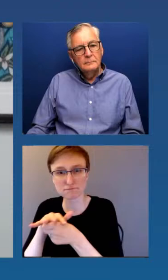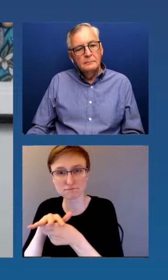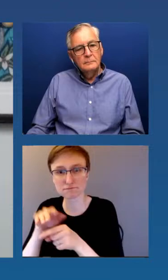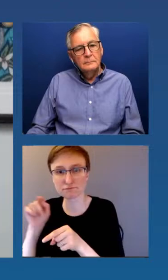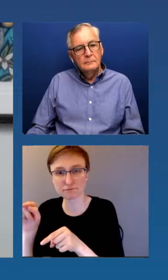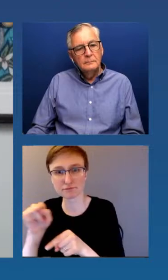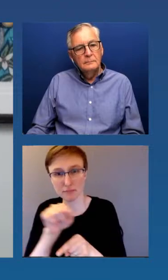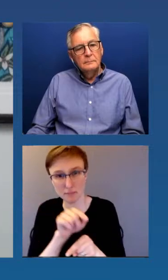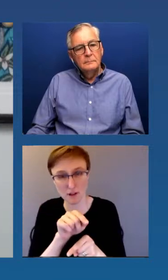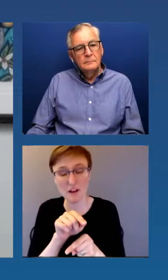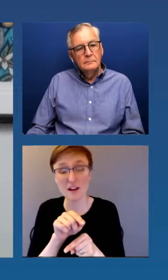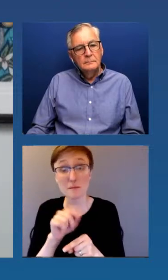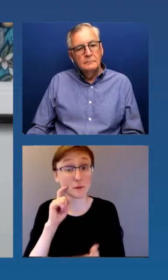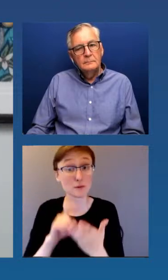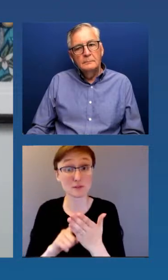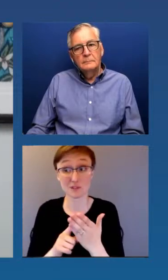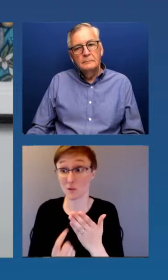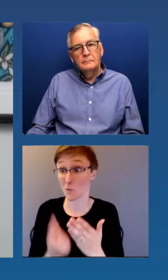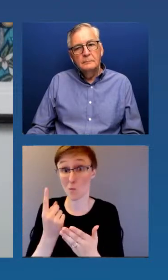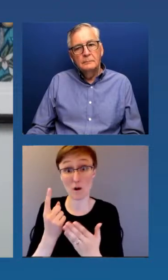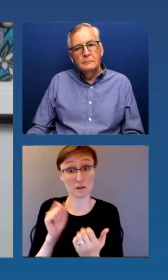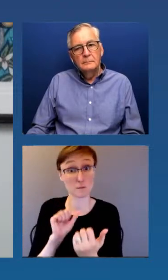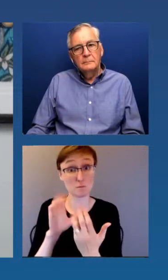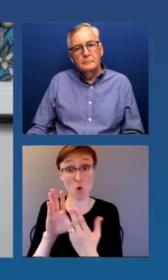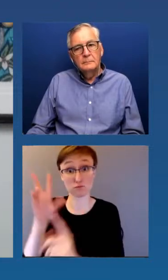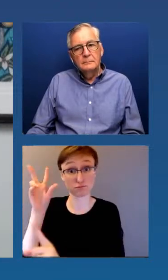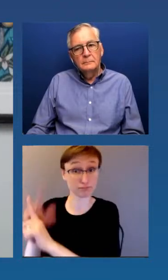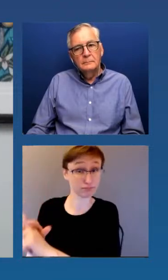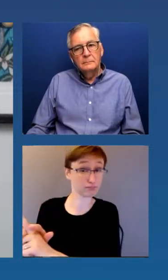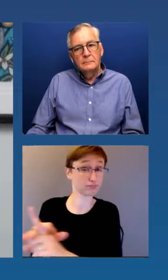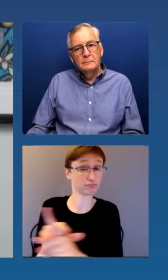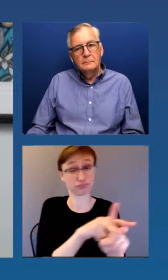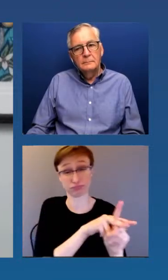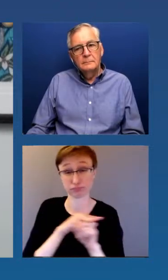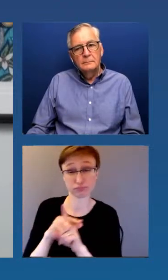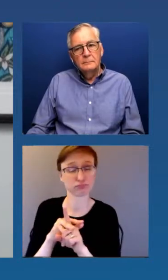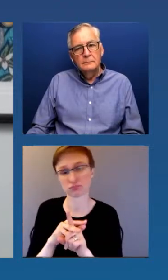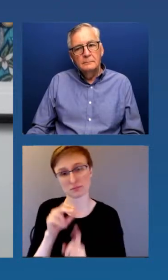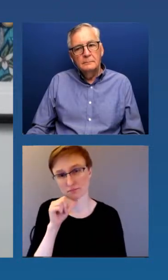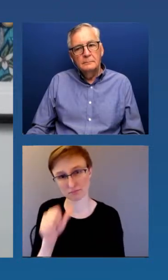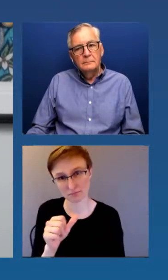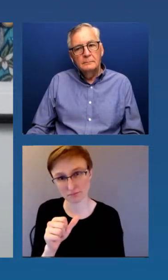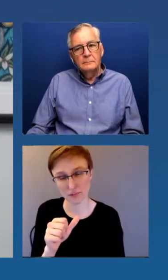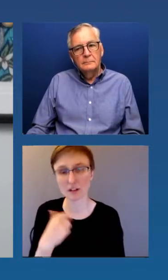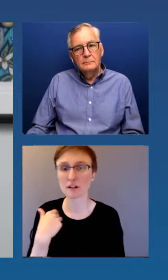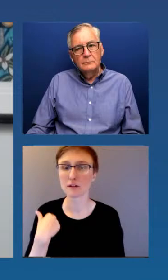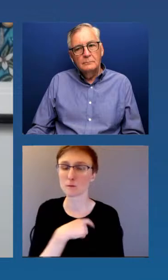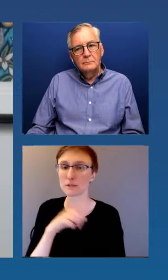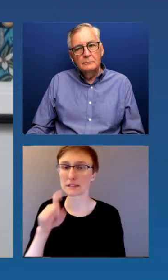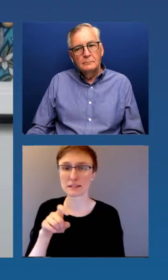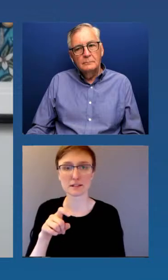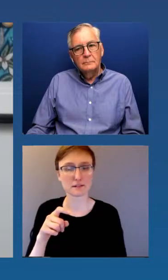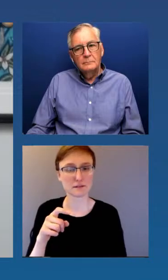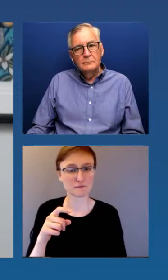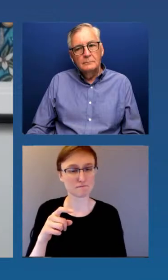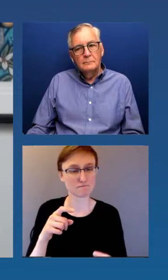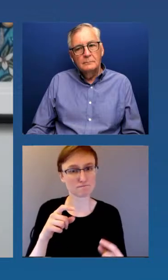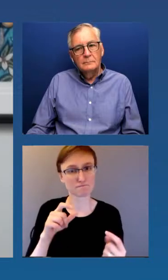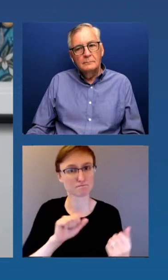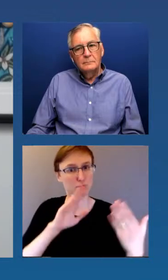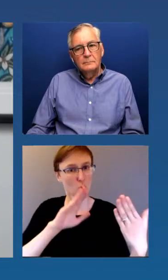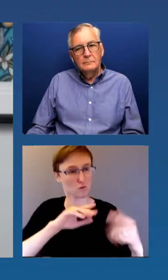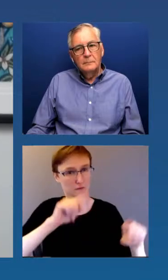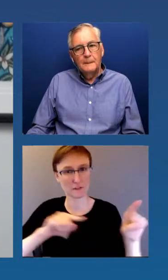size doesn't fit all, and we need to move now into more varied approaches to address different barriers.